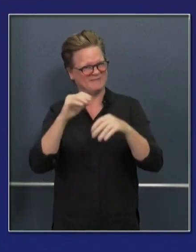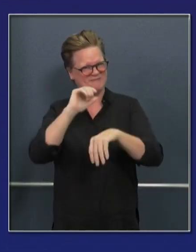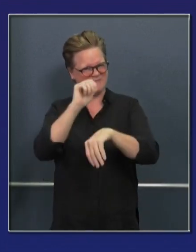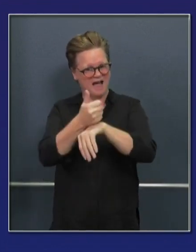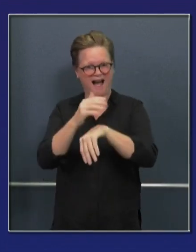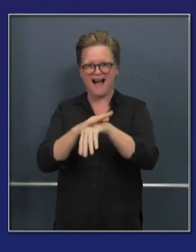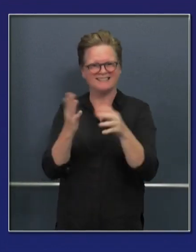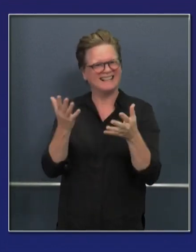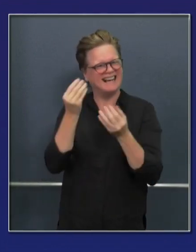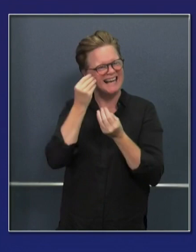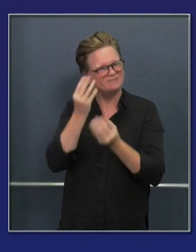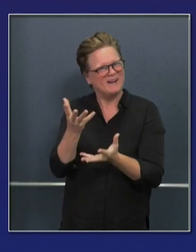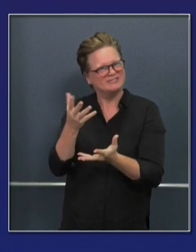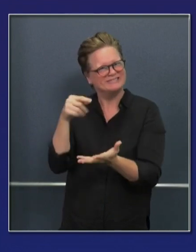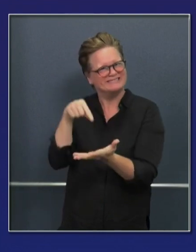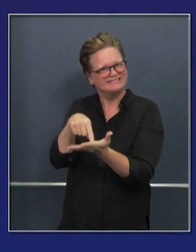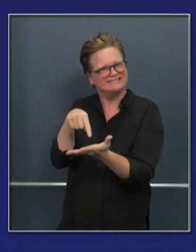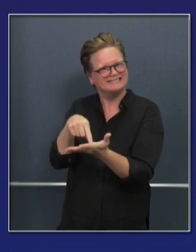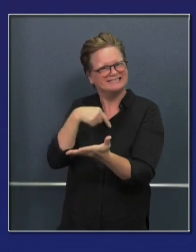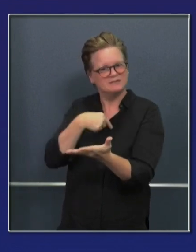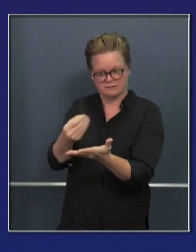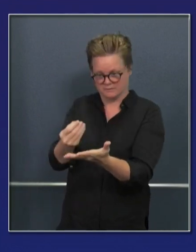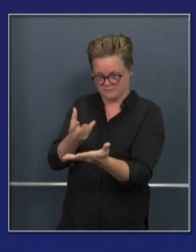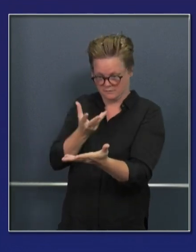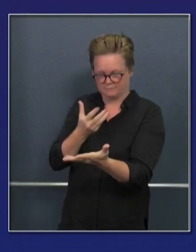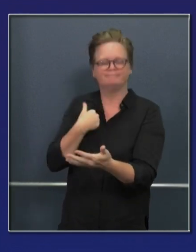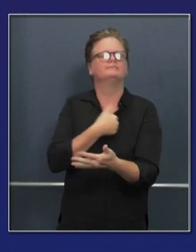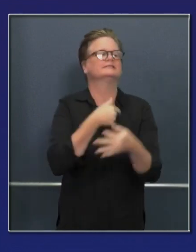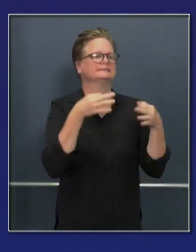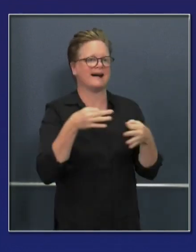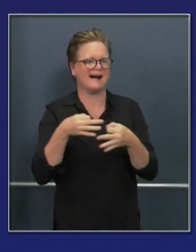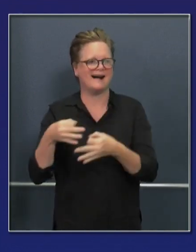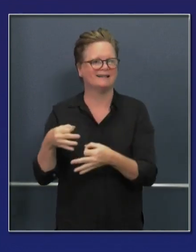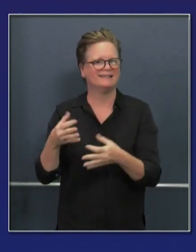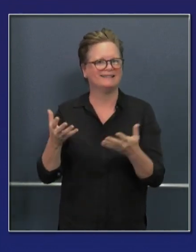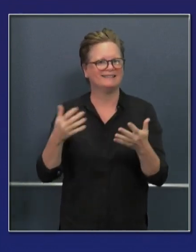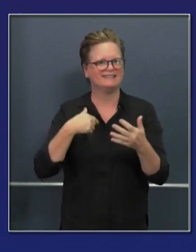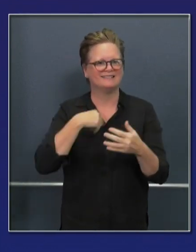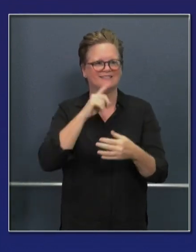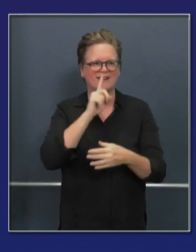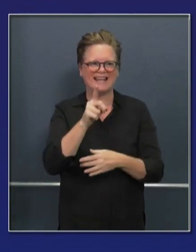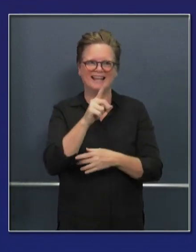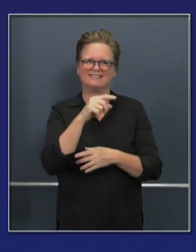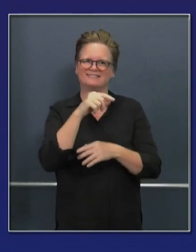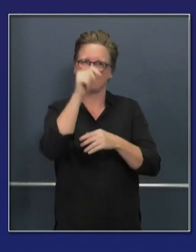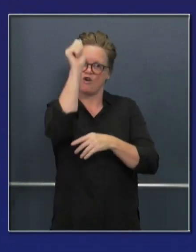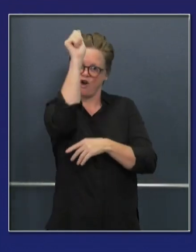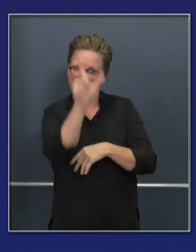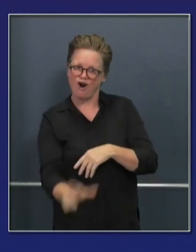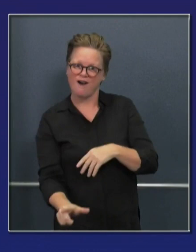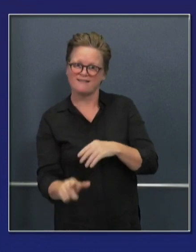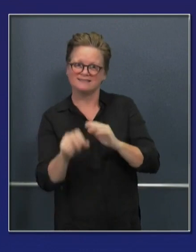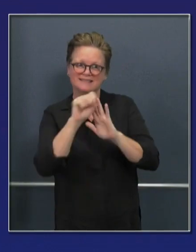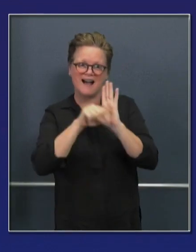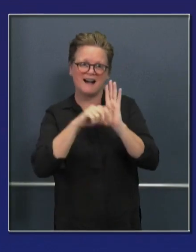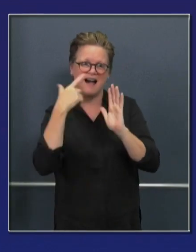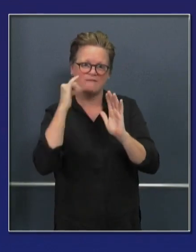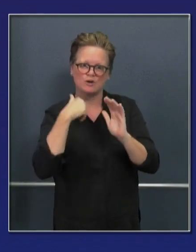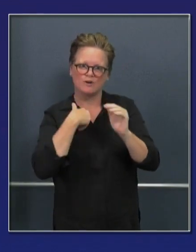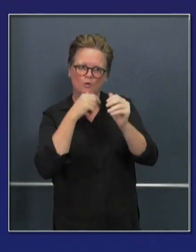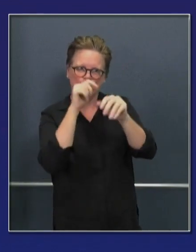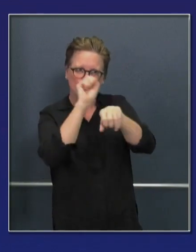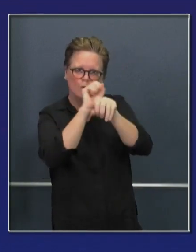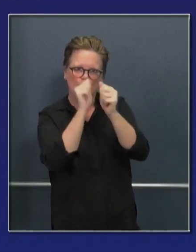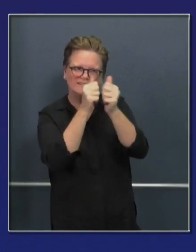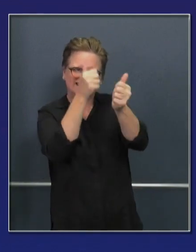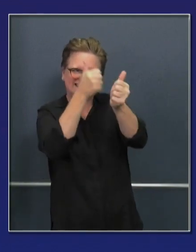advancing a paradigm of focus at the local level, working with health officers, working with local elected officials through this